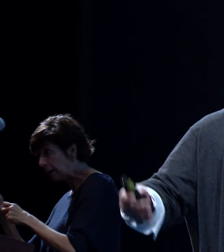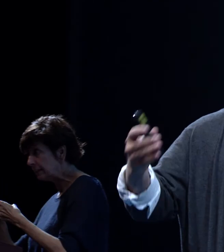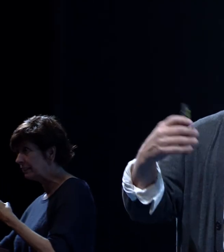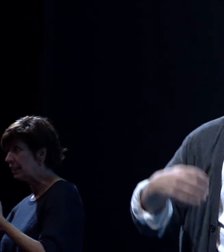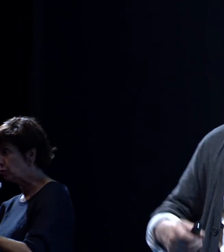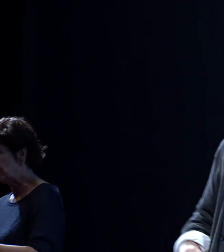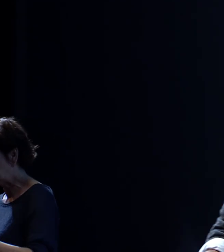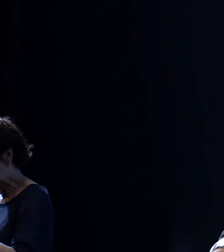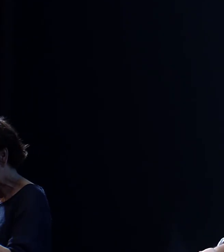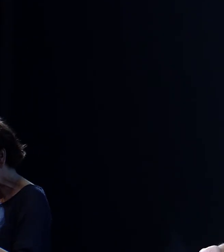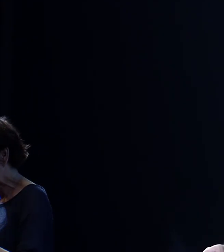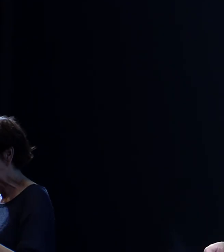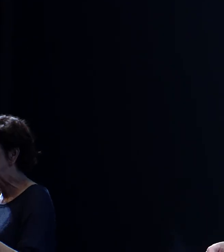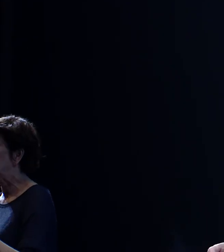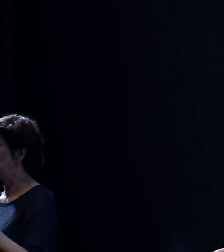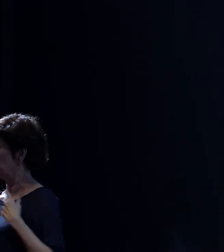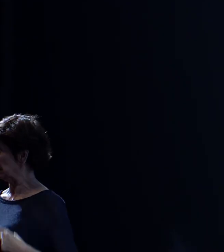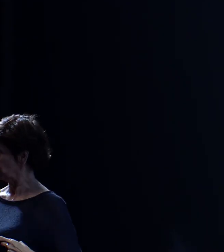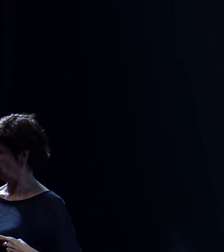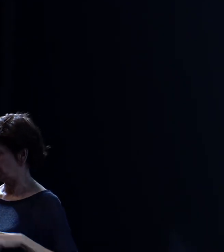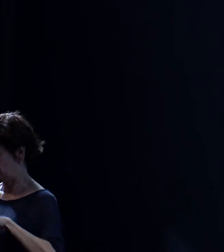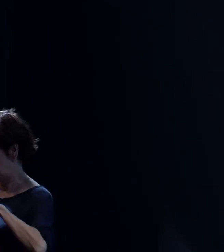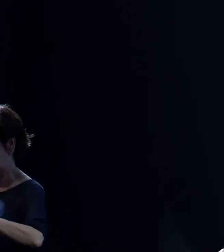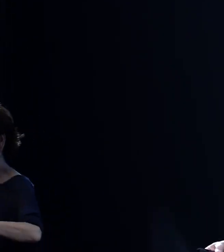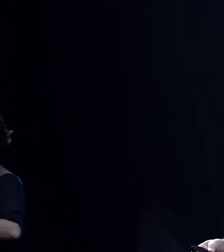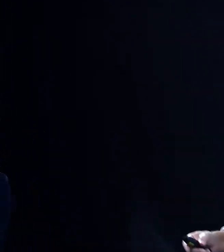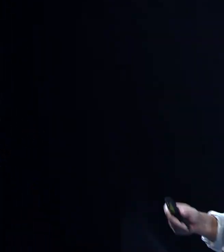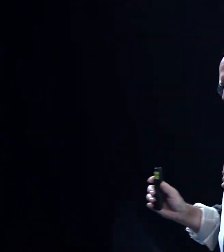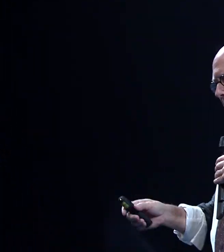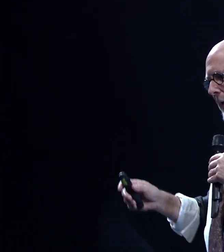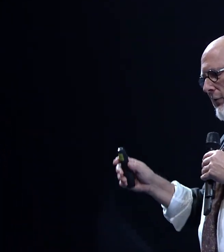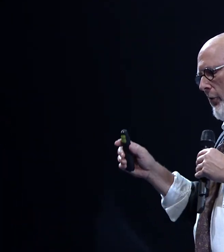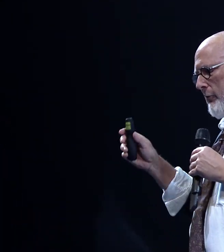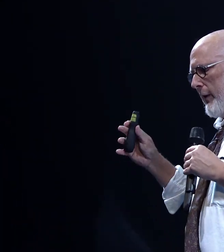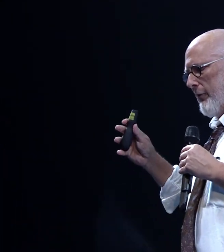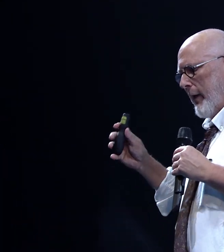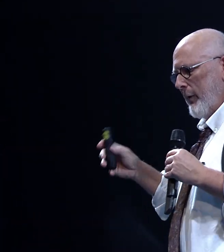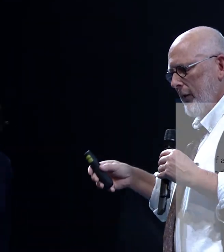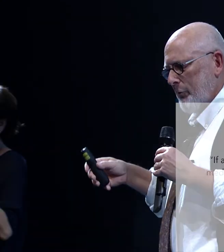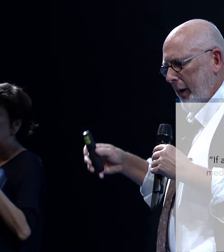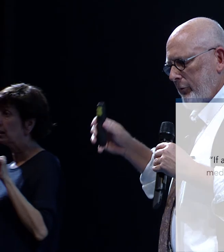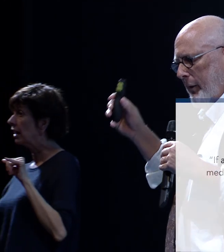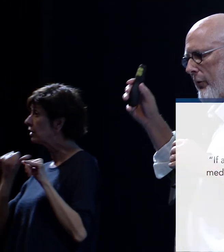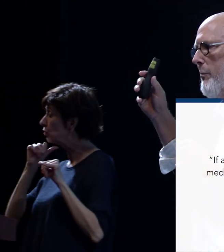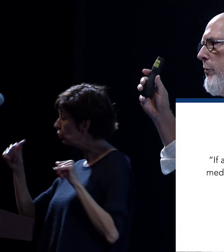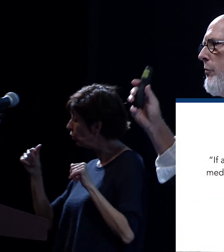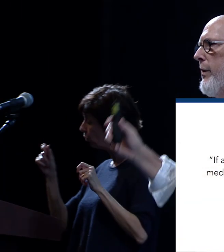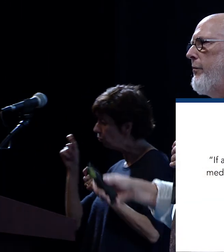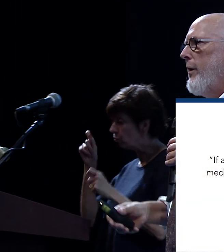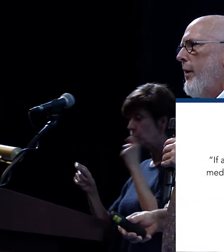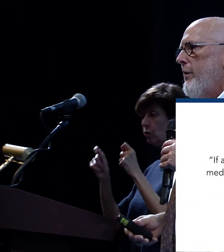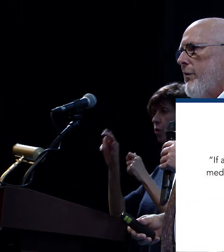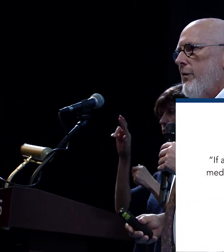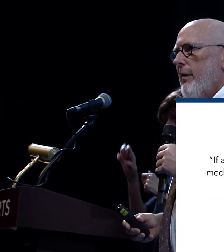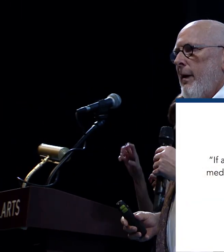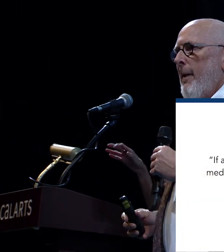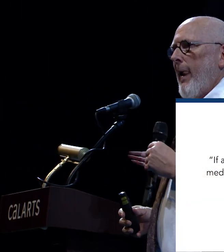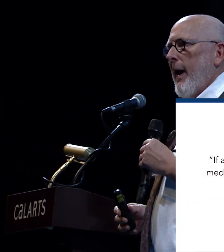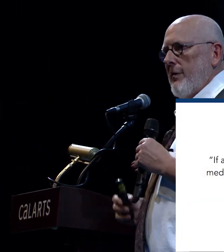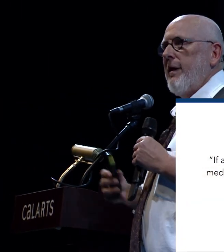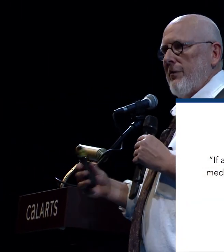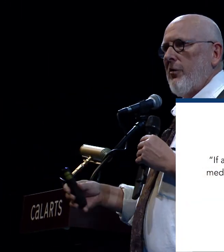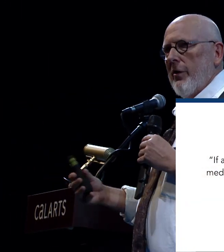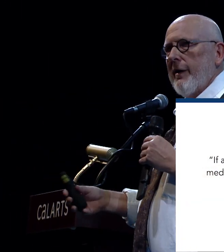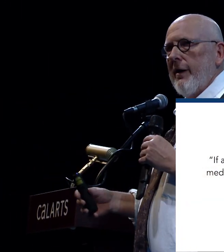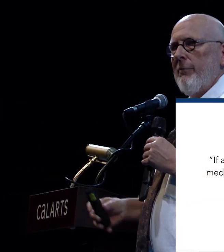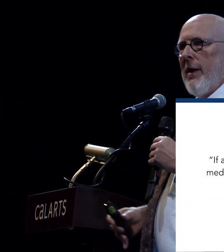spaces by using some of these techniques to reclaim that. And I think if architects don't redefine media space will redefine architecture